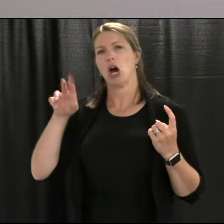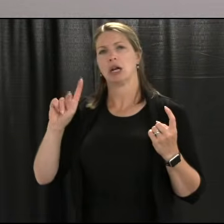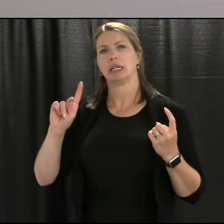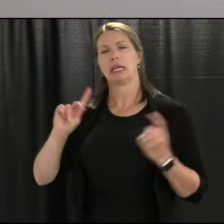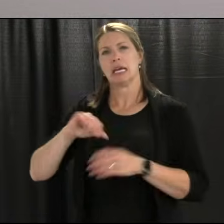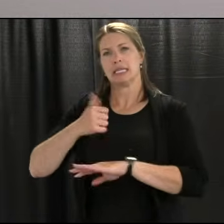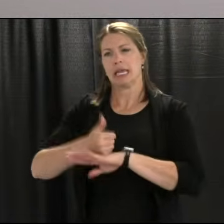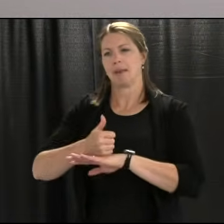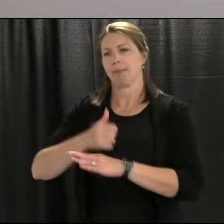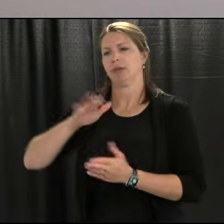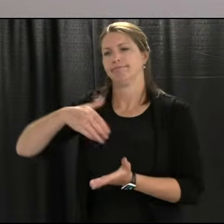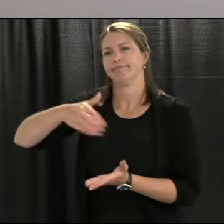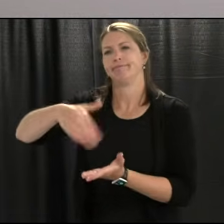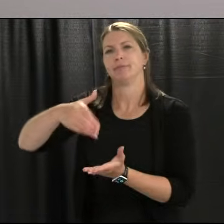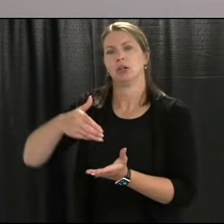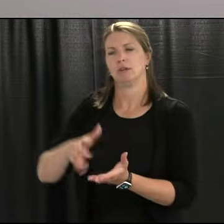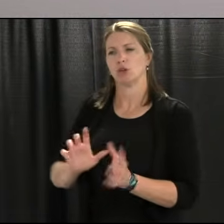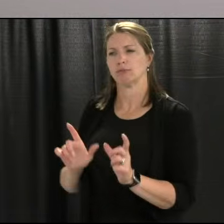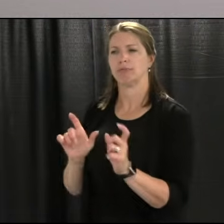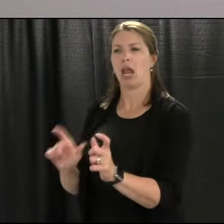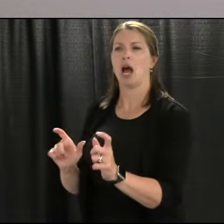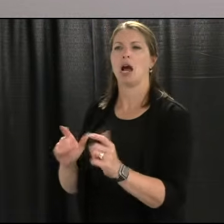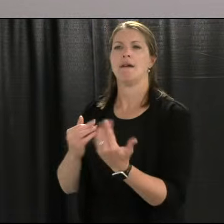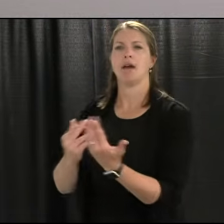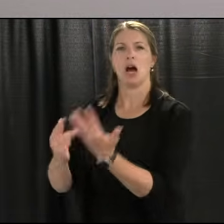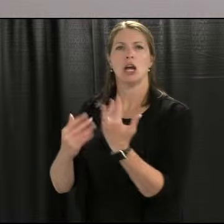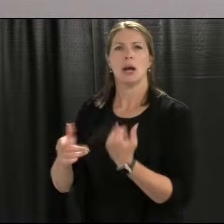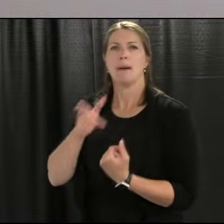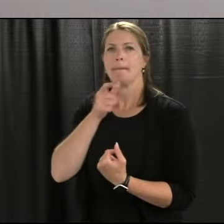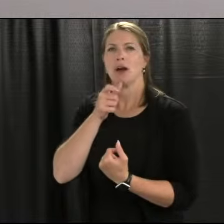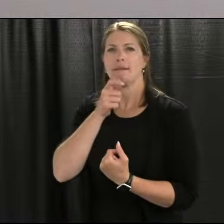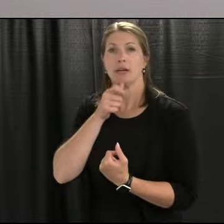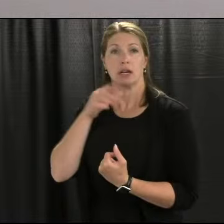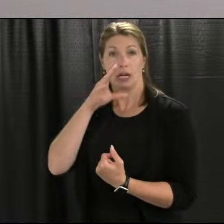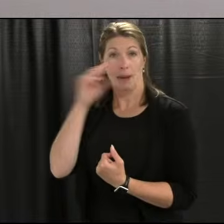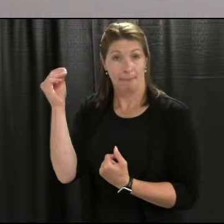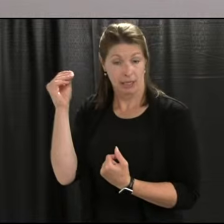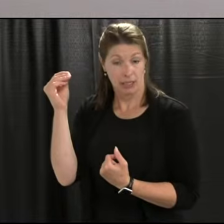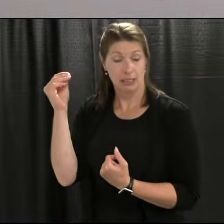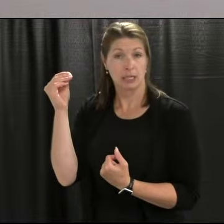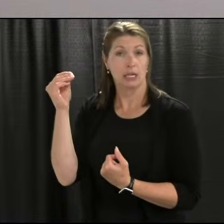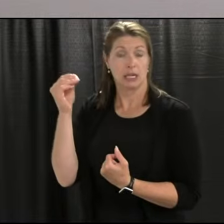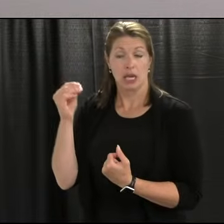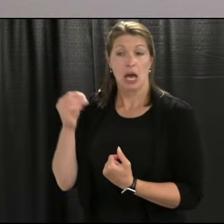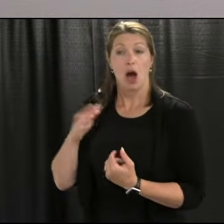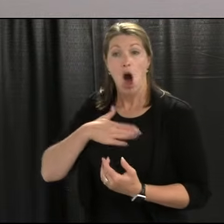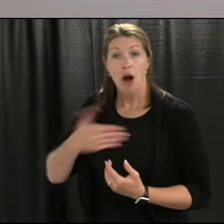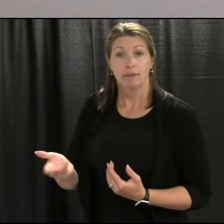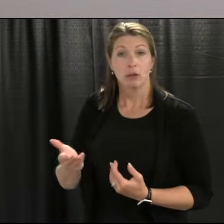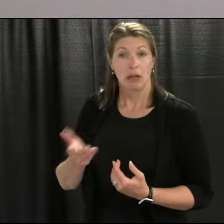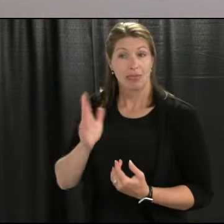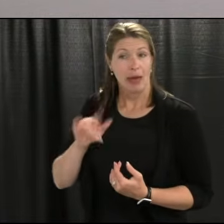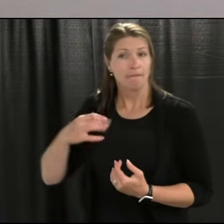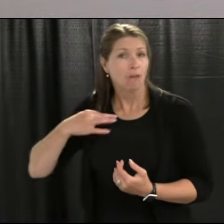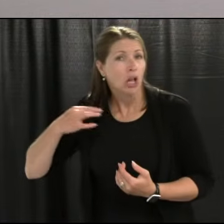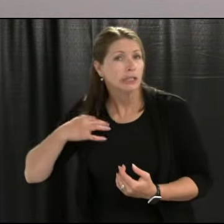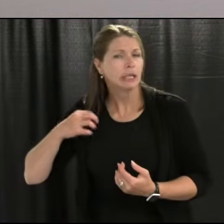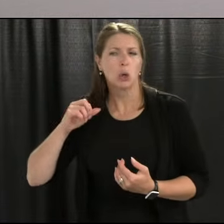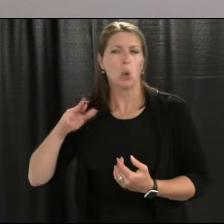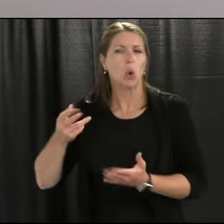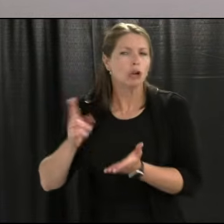civil companies in the area are working on that too. Is that volunteer work by those companies, or are they contracted on an emergency basis? How's that